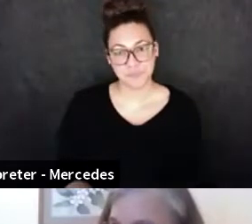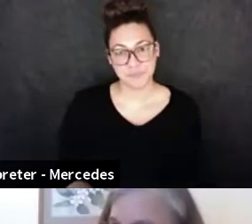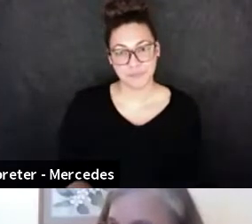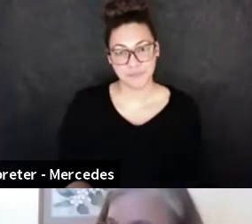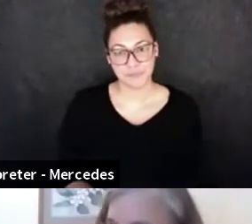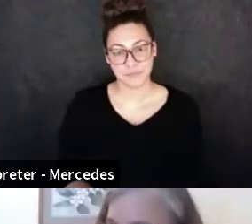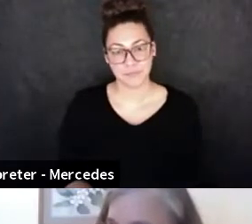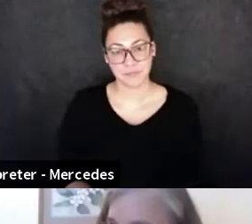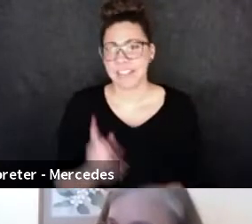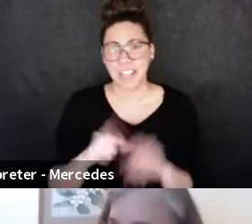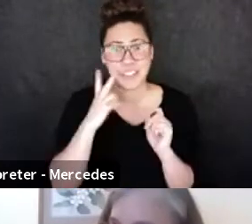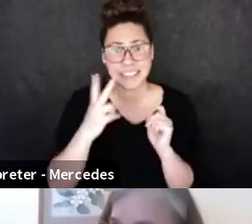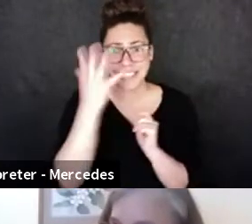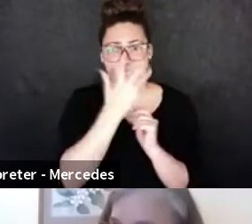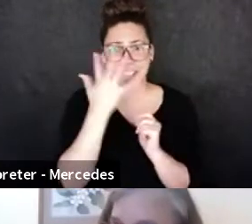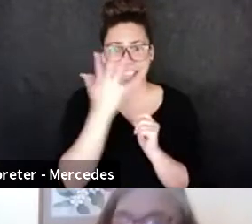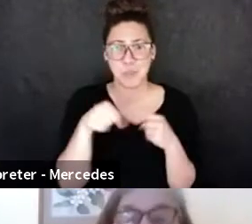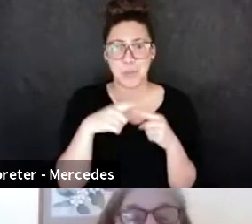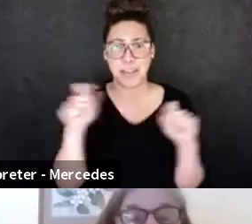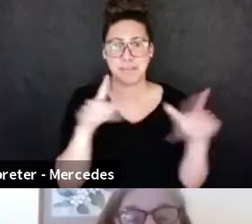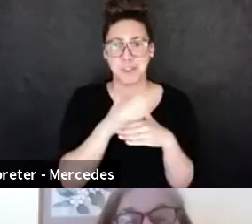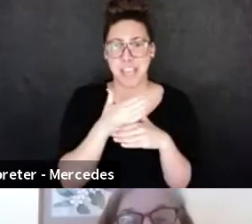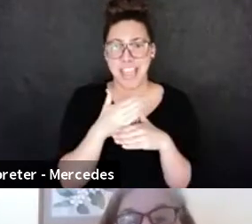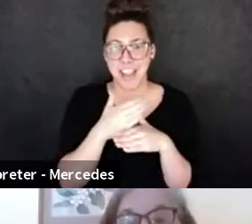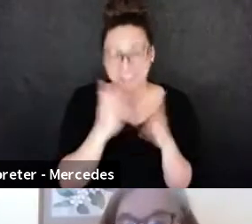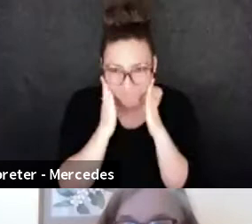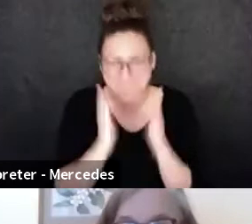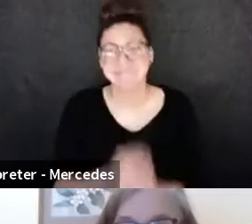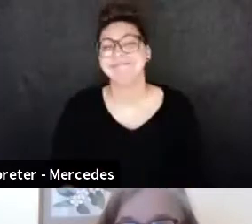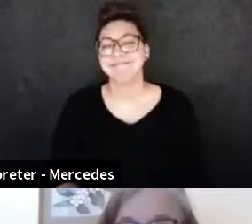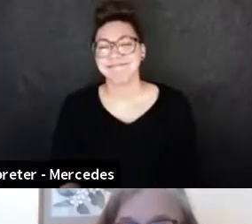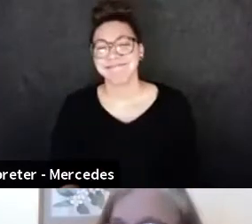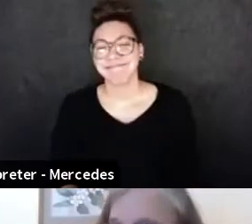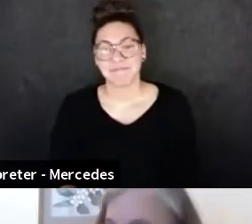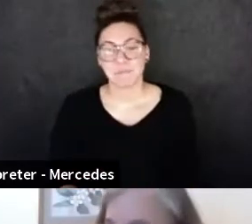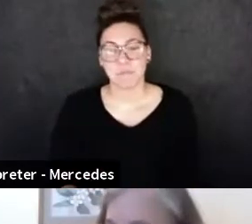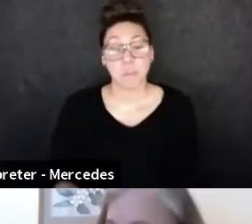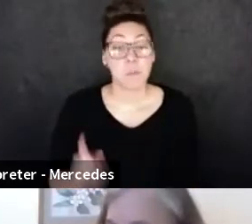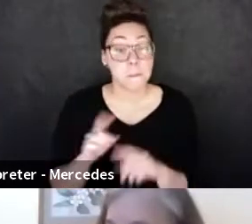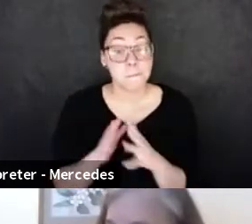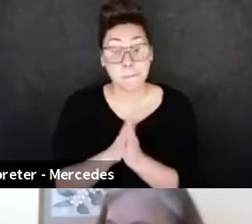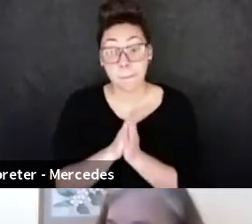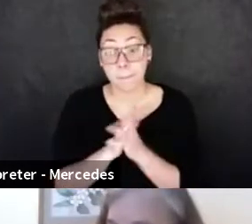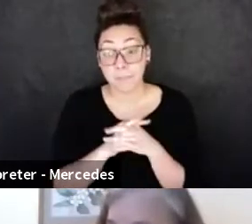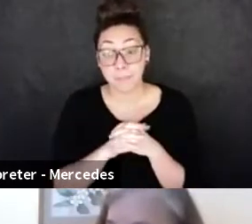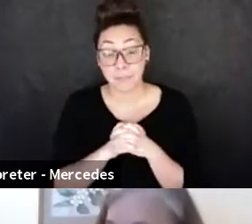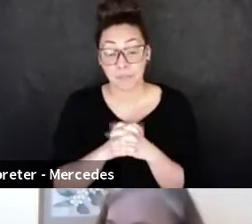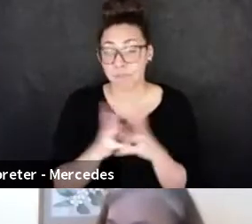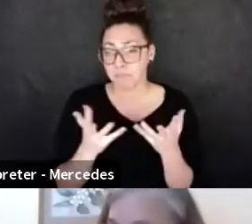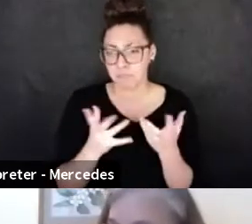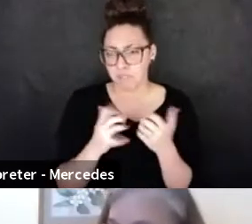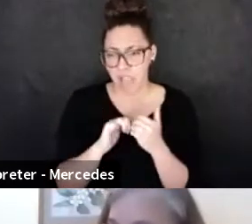So I couldn't see all of your faces when I was going through that change sheet. But how are